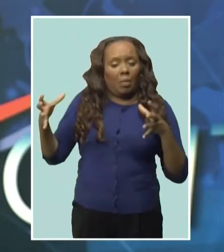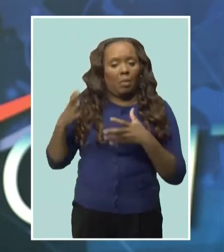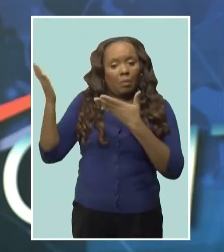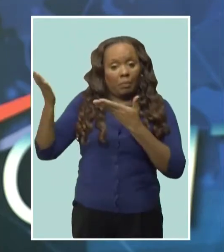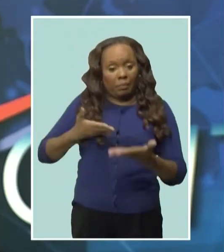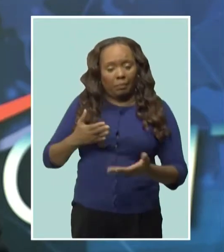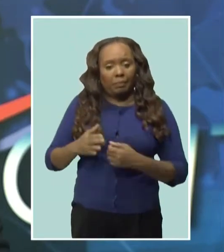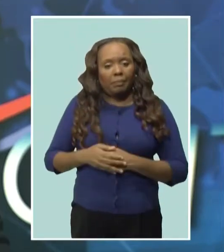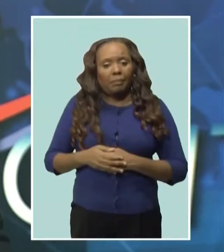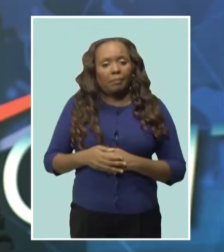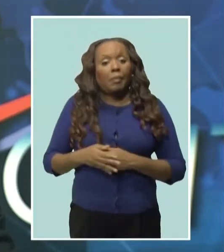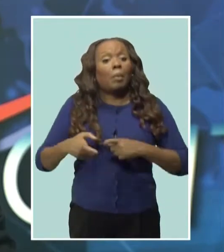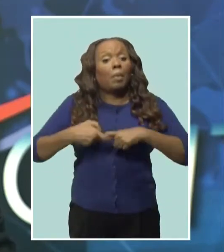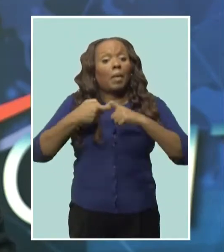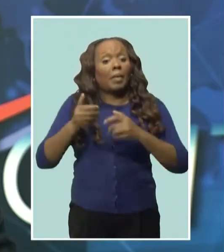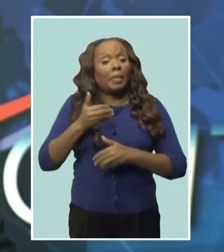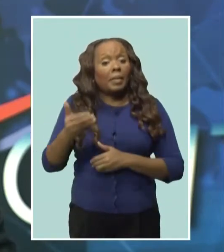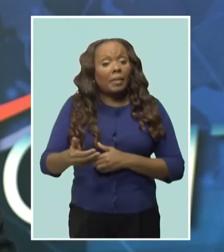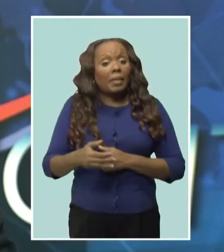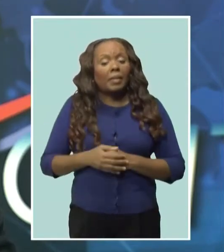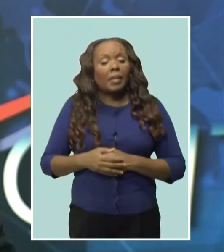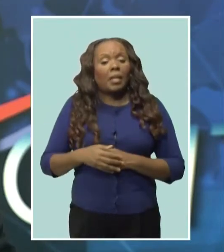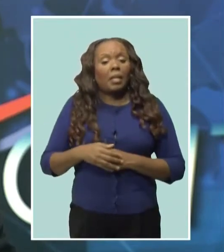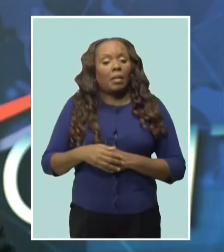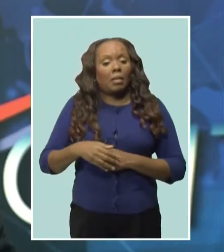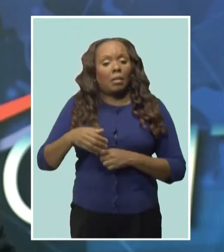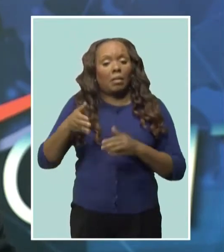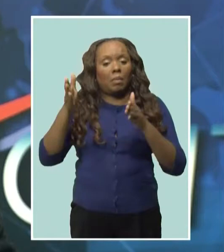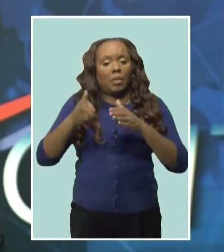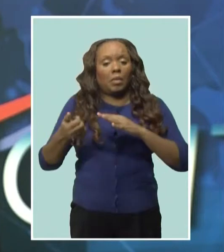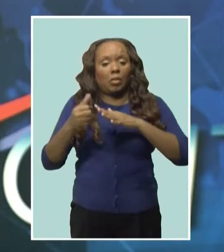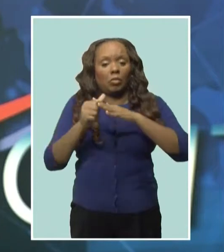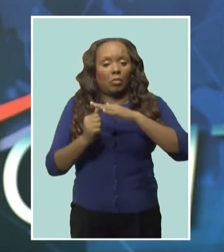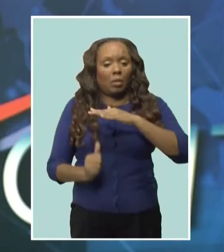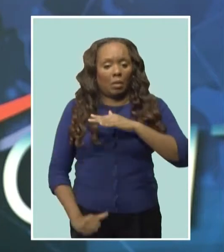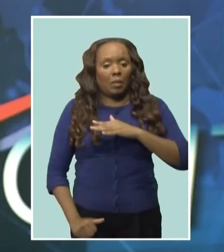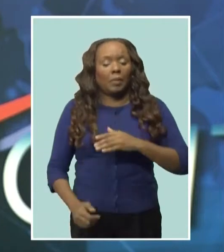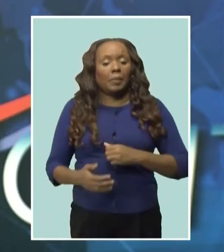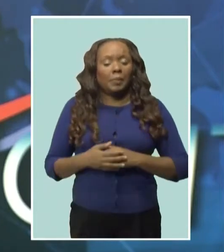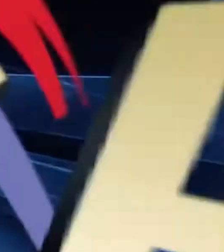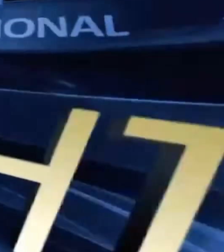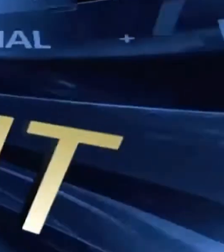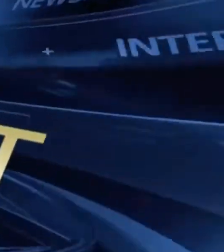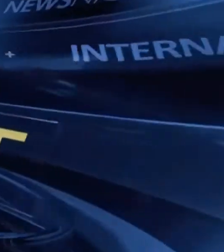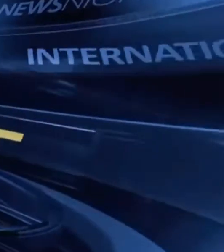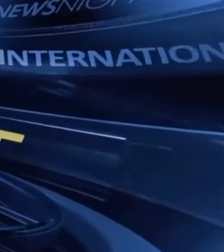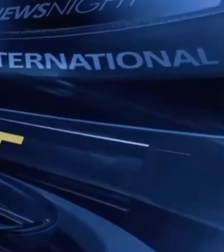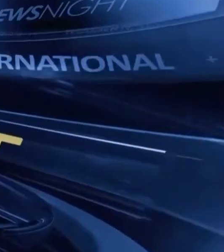We take a break here, but coming up, the police investigate an apparent drowning at Browns Beach.